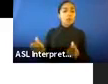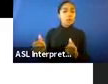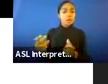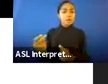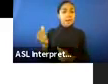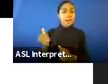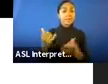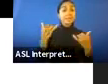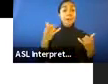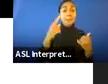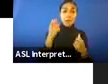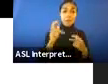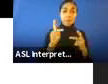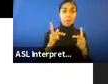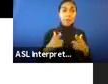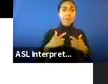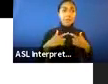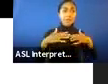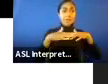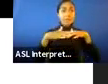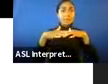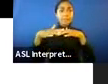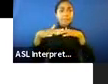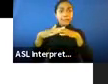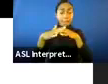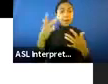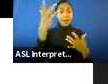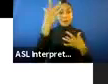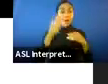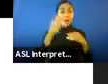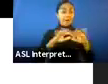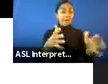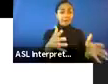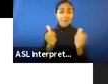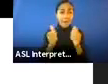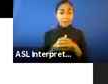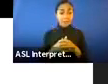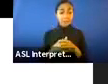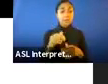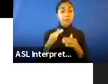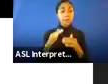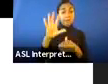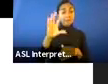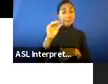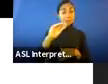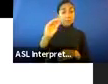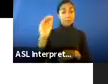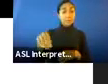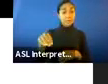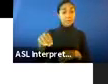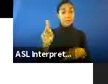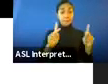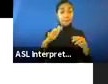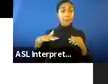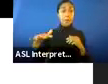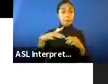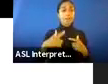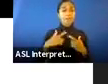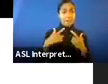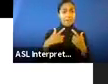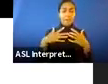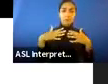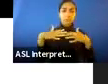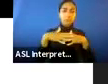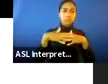quickly. Over 50% of the human population live in highly concentrated urban centers like this.